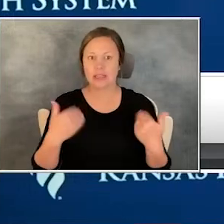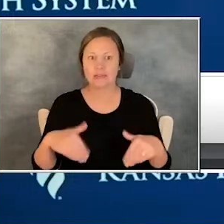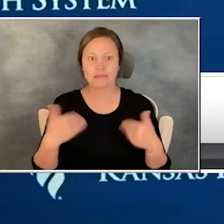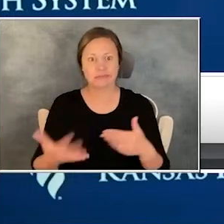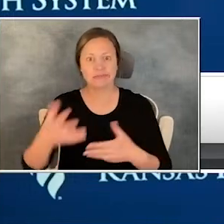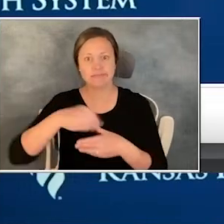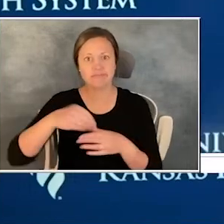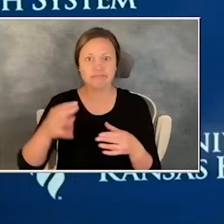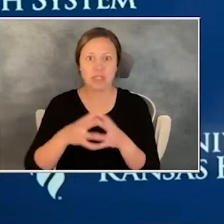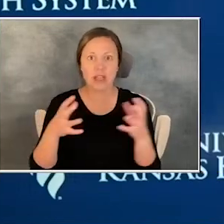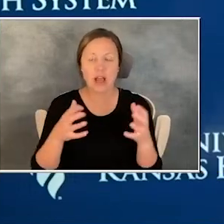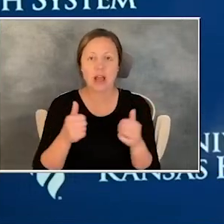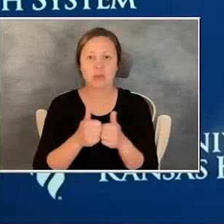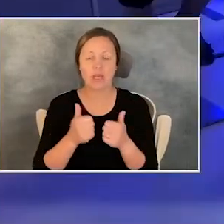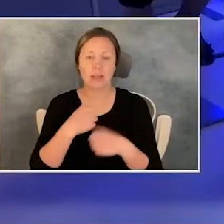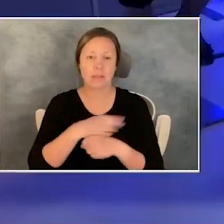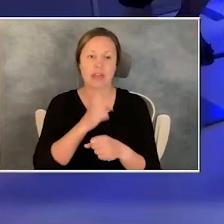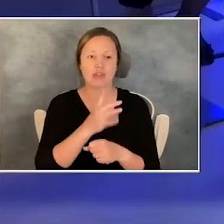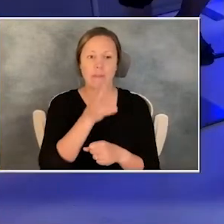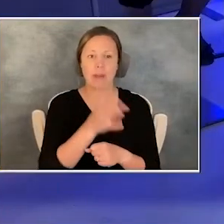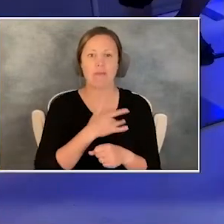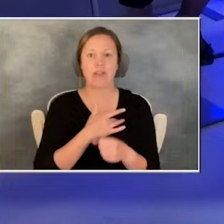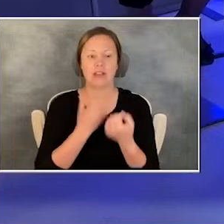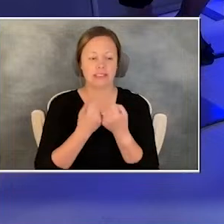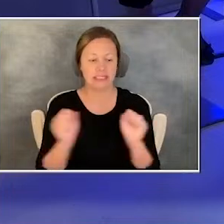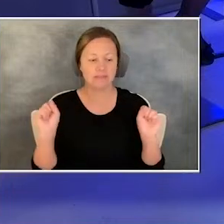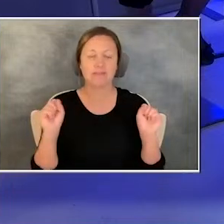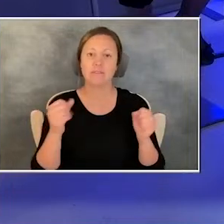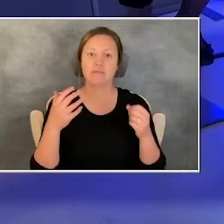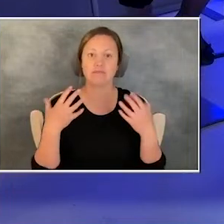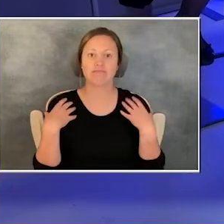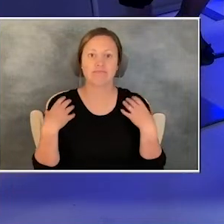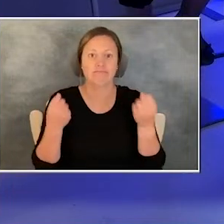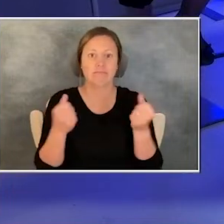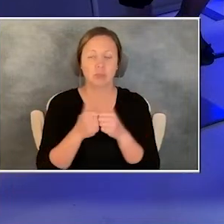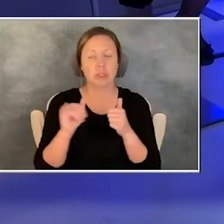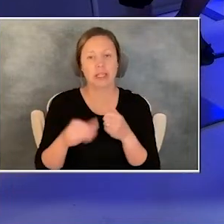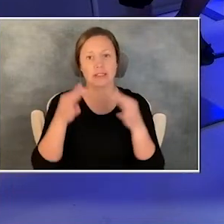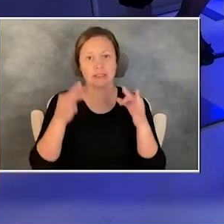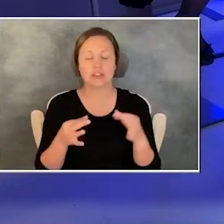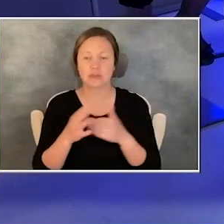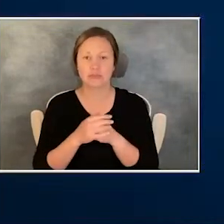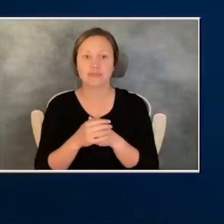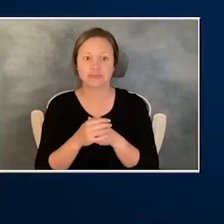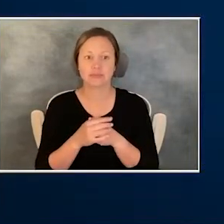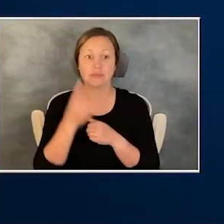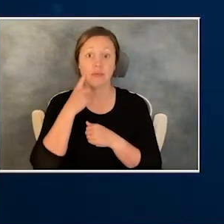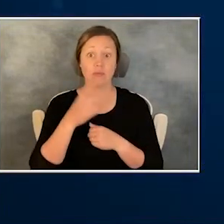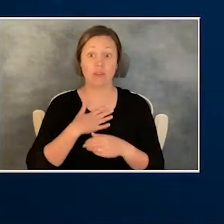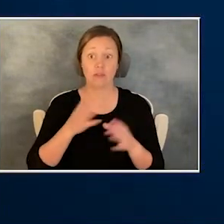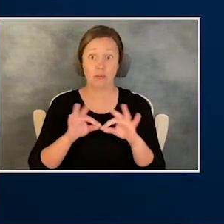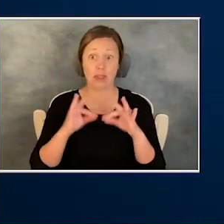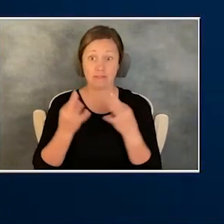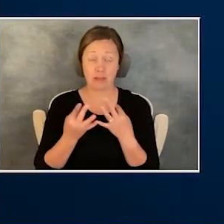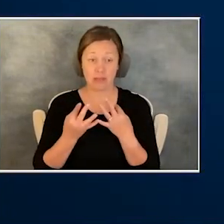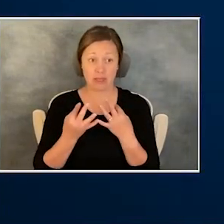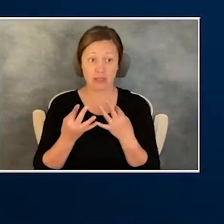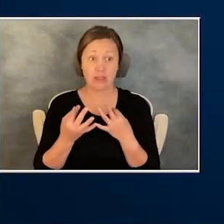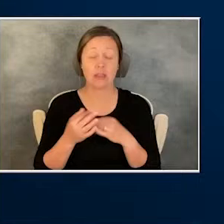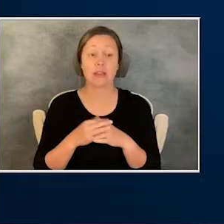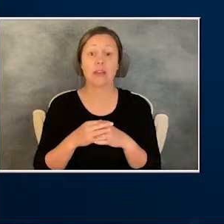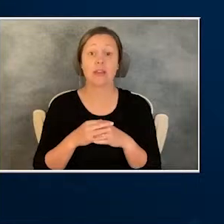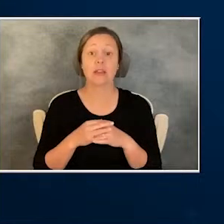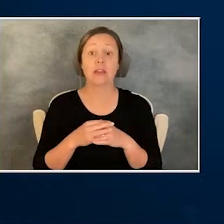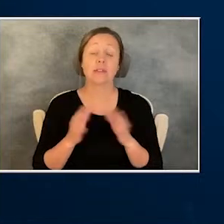safe in making this decision. So the biggest thing, I think, for my family was my parents